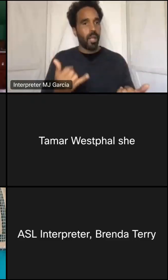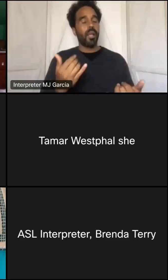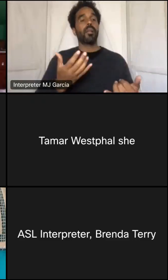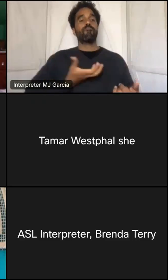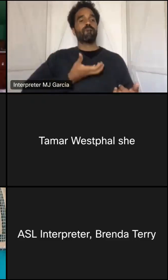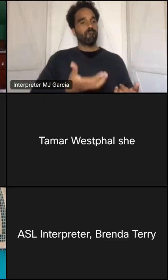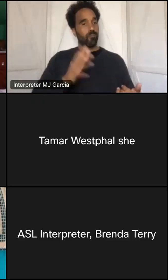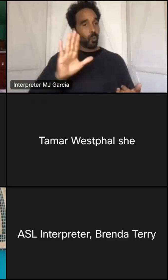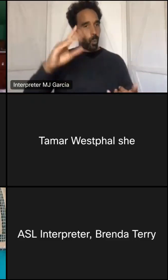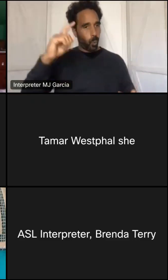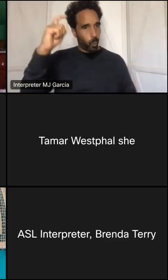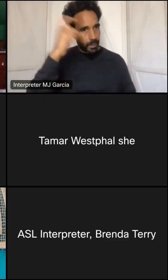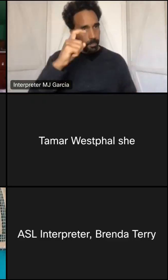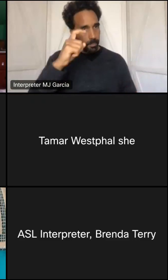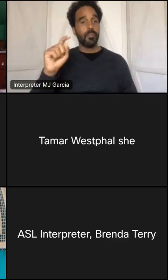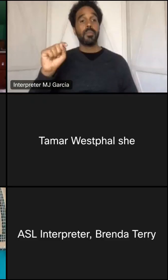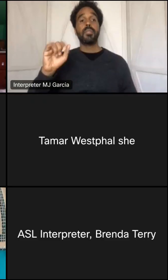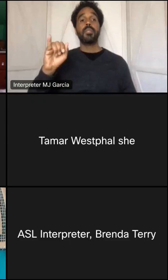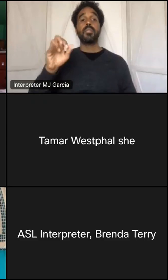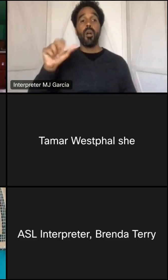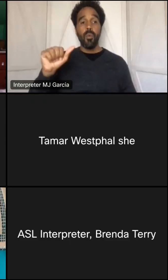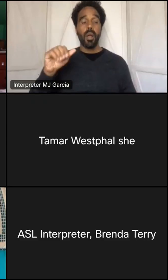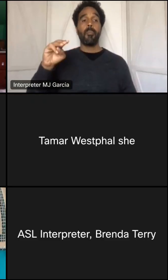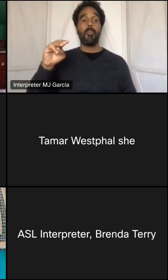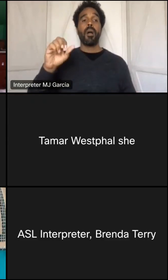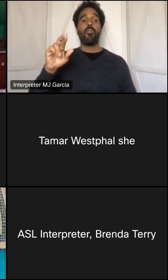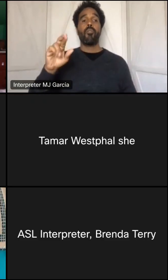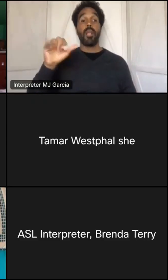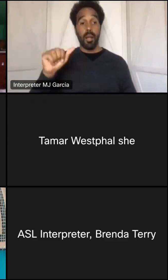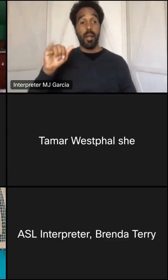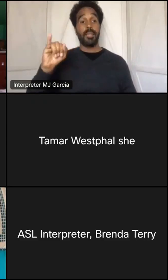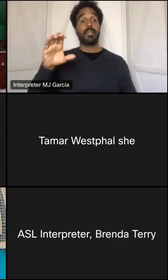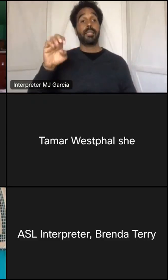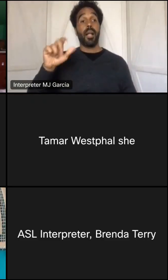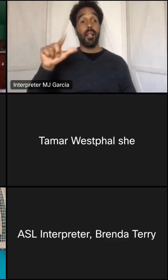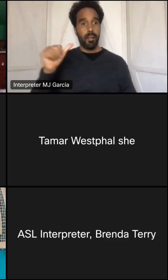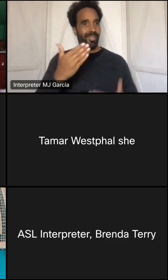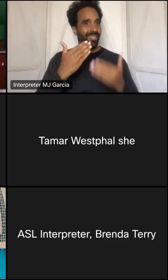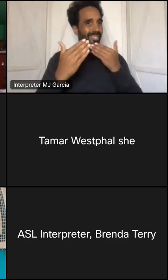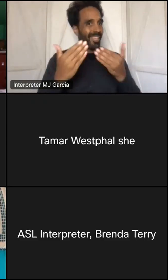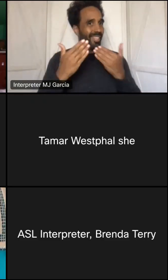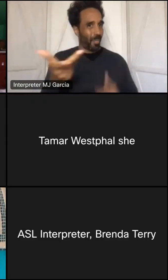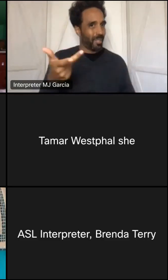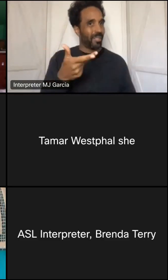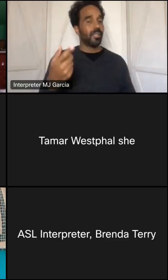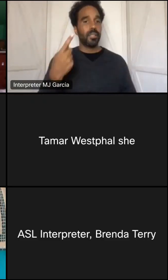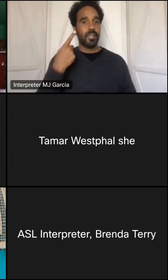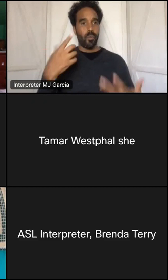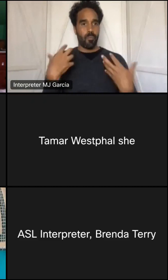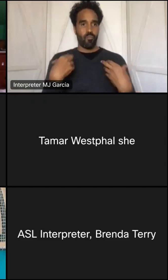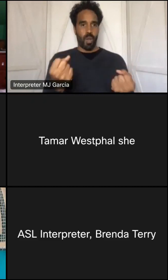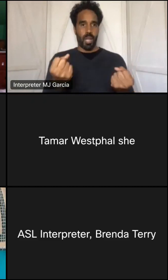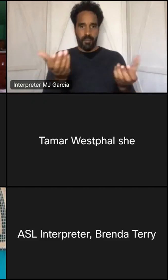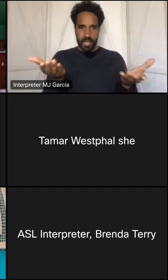wisdom, Tiara and Maria and Estella. Thank you for being brave in this